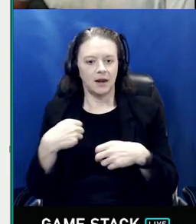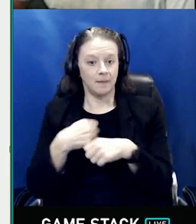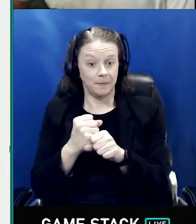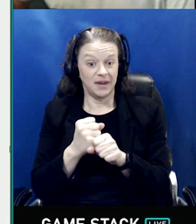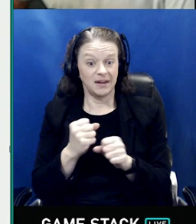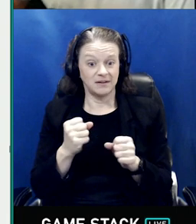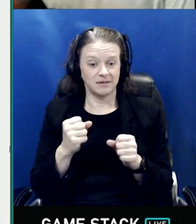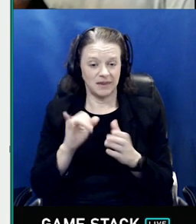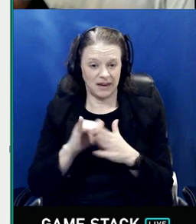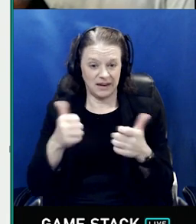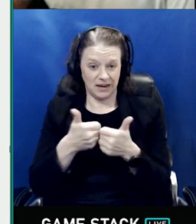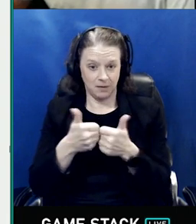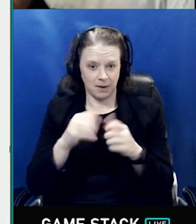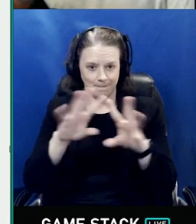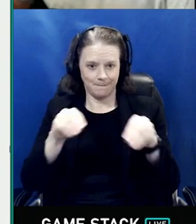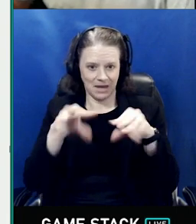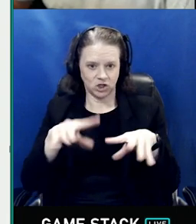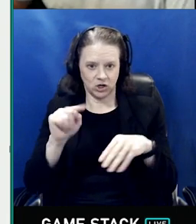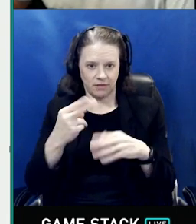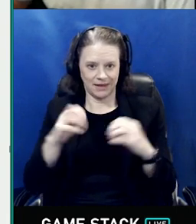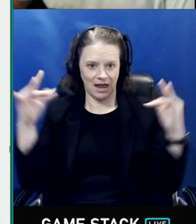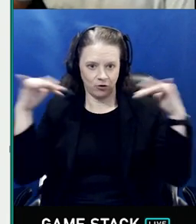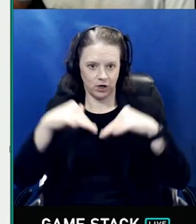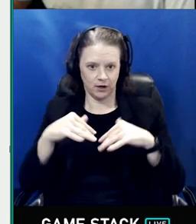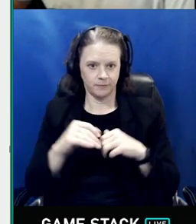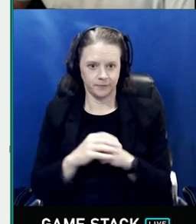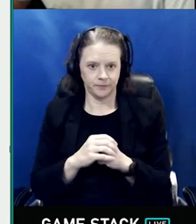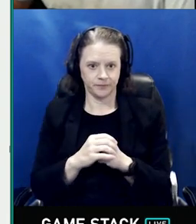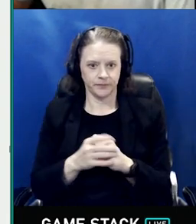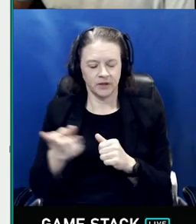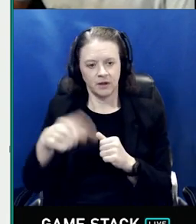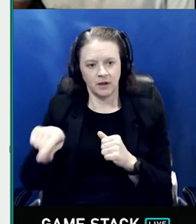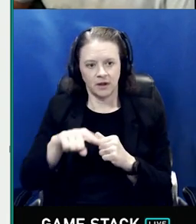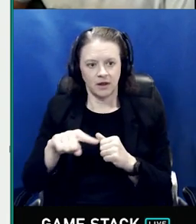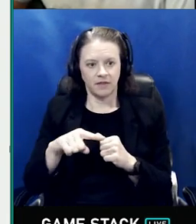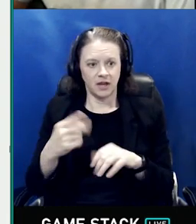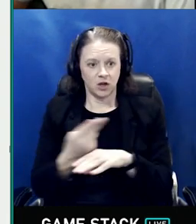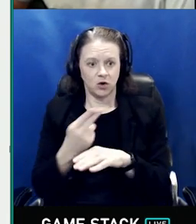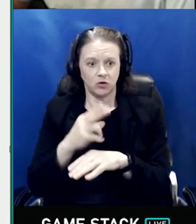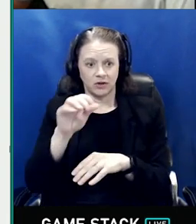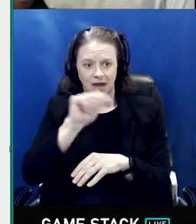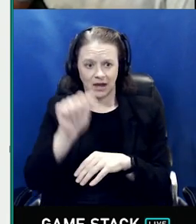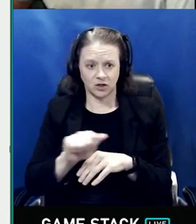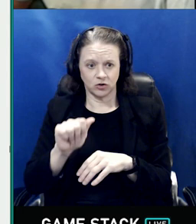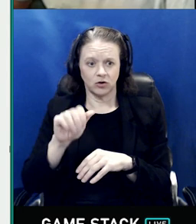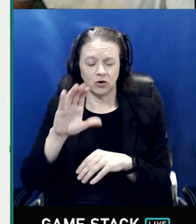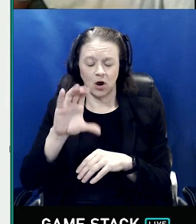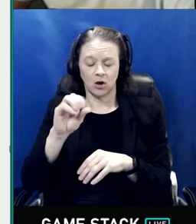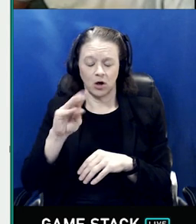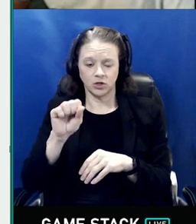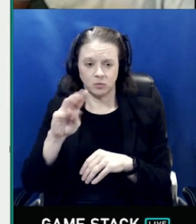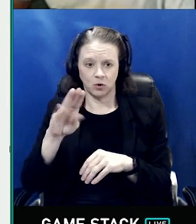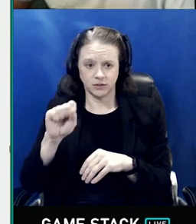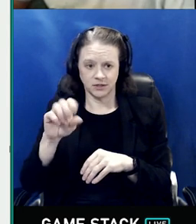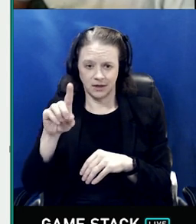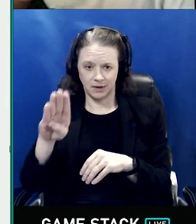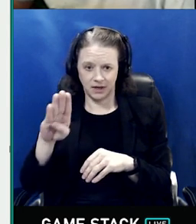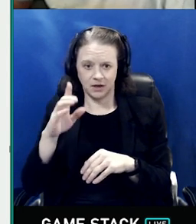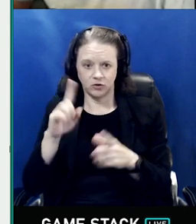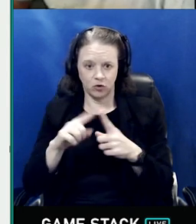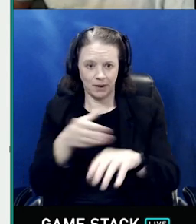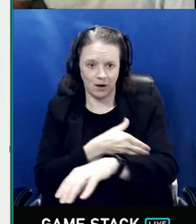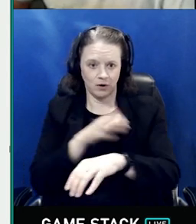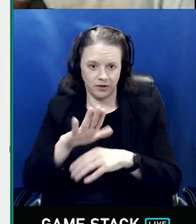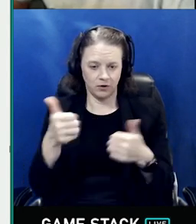end and use Cosmos DB to power all of their gameplay. And just like many other game studios, they're looking for the same things. They want